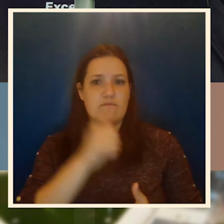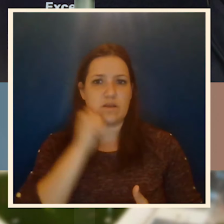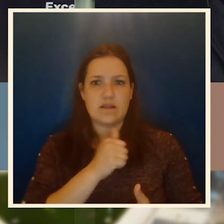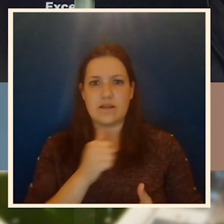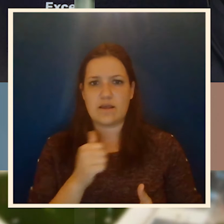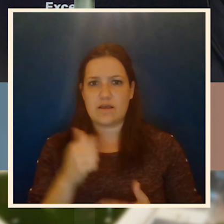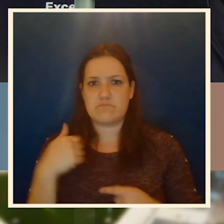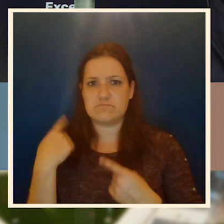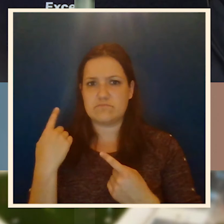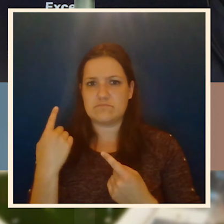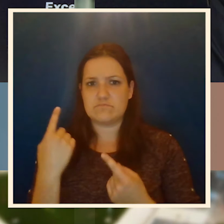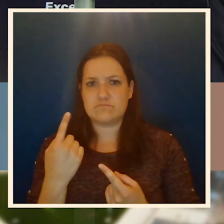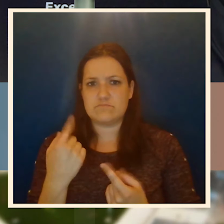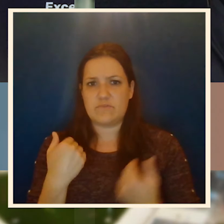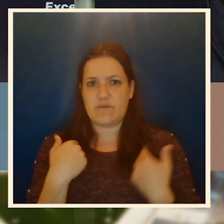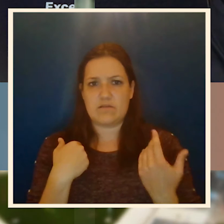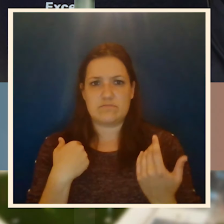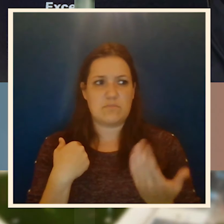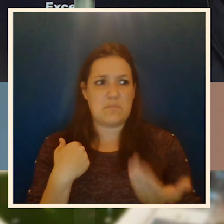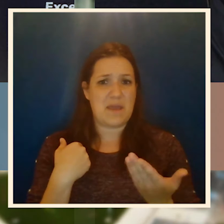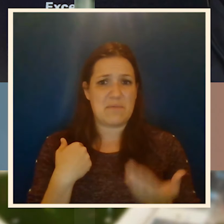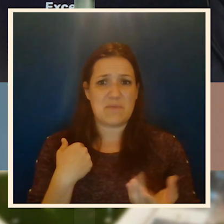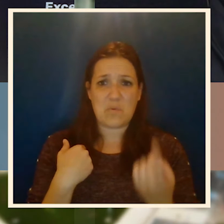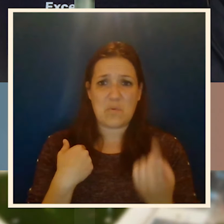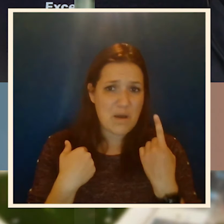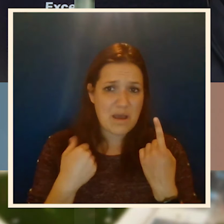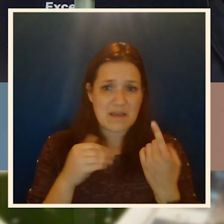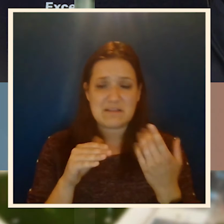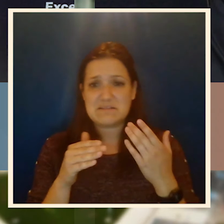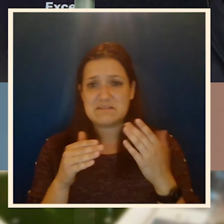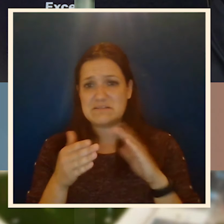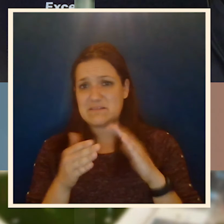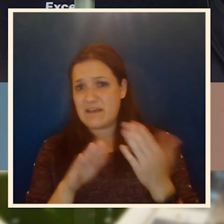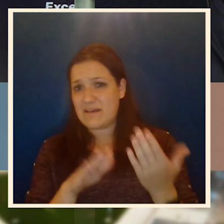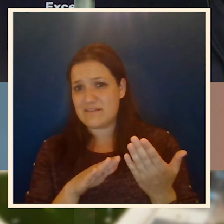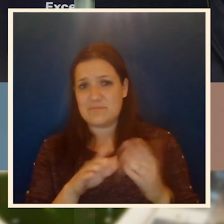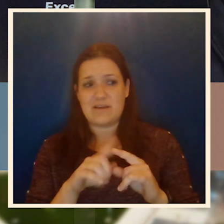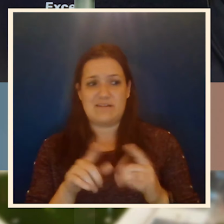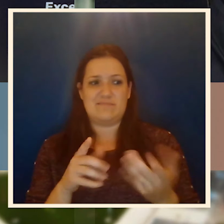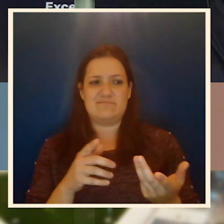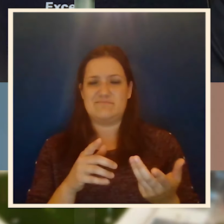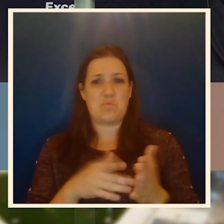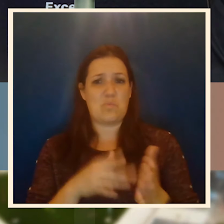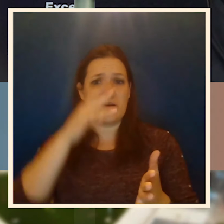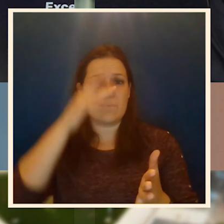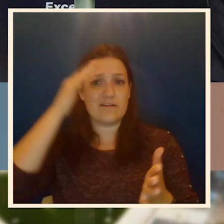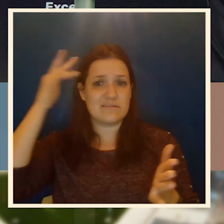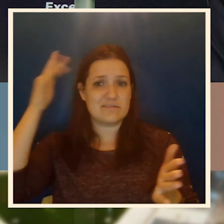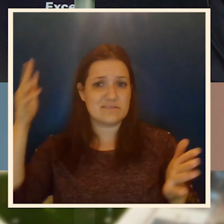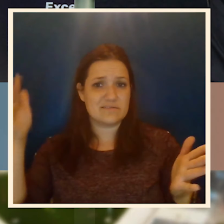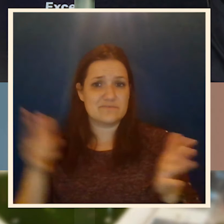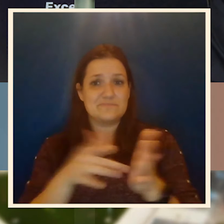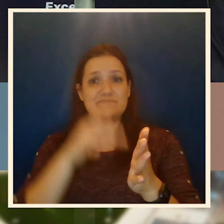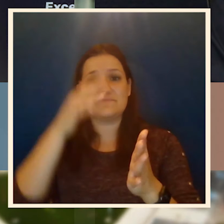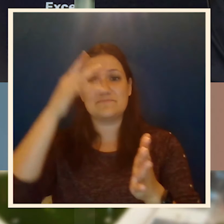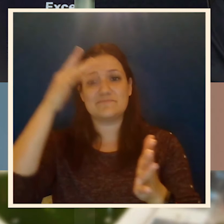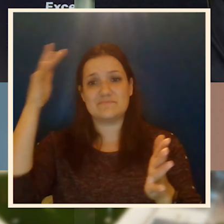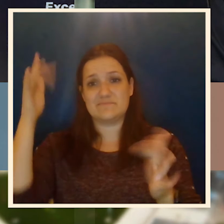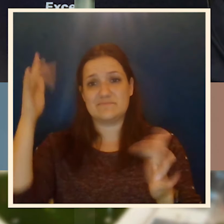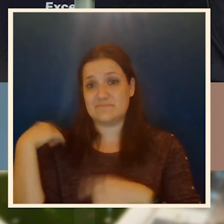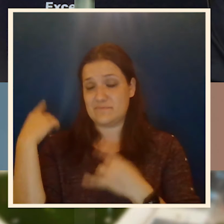beginning. We had no deaths yesterday, and most every day over the last several weeks, we've had, you know, maybe one